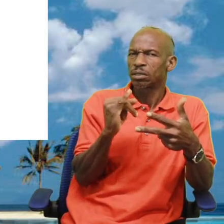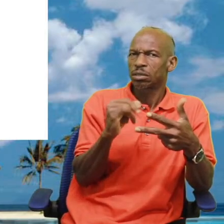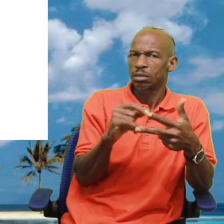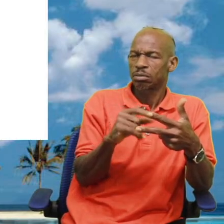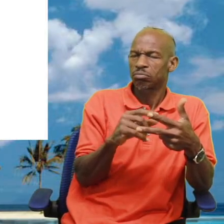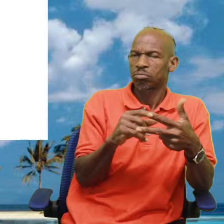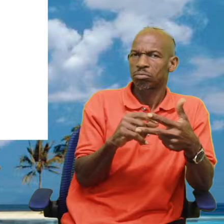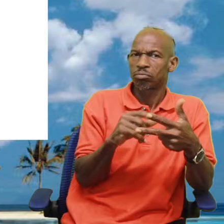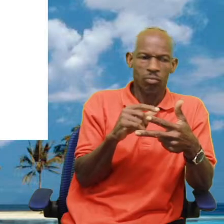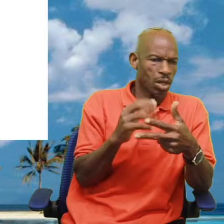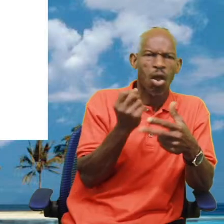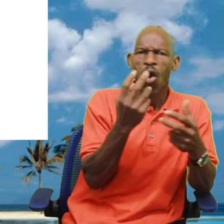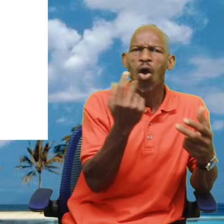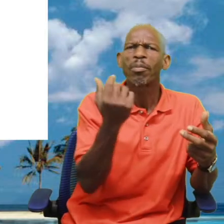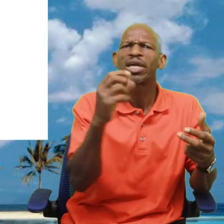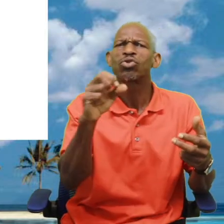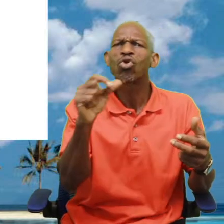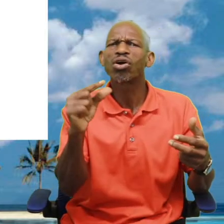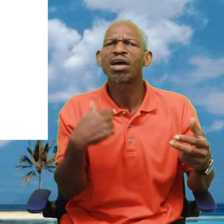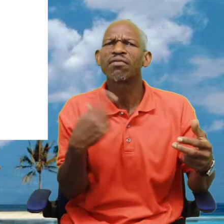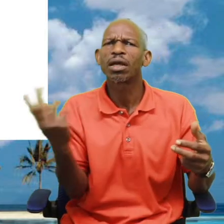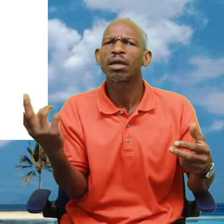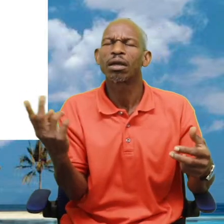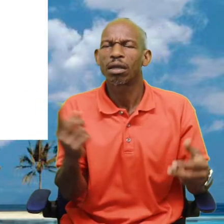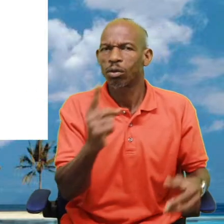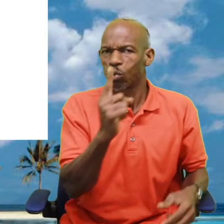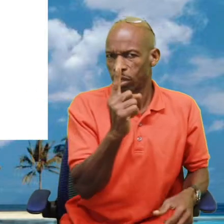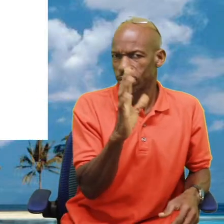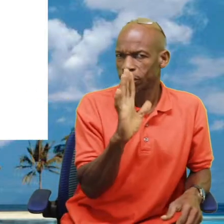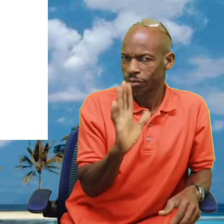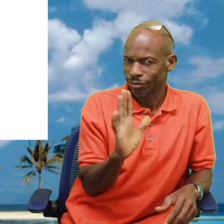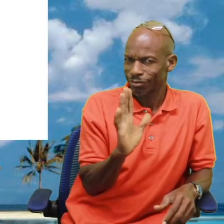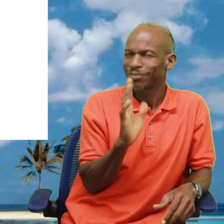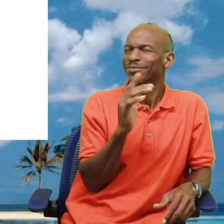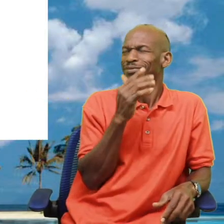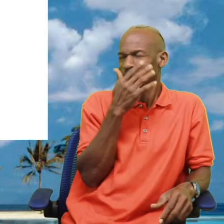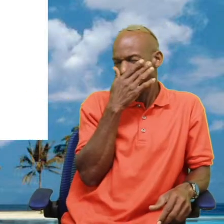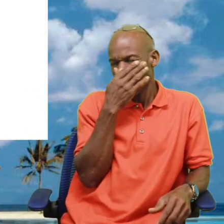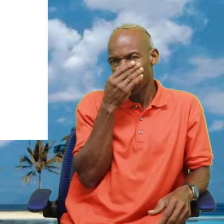dog. Is. And then I'm selecting